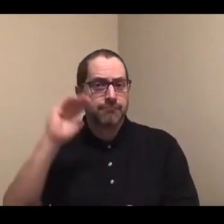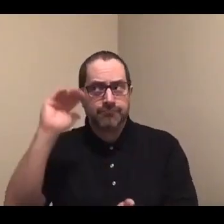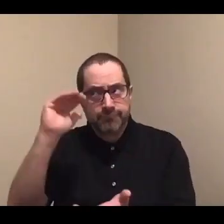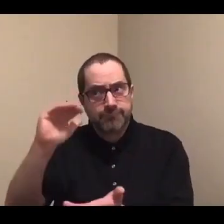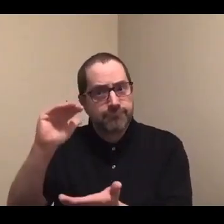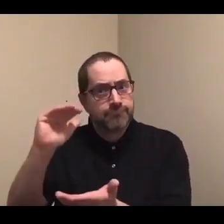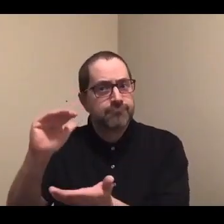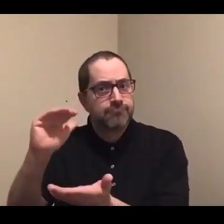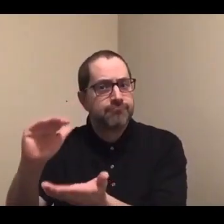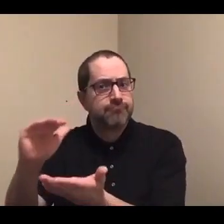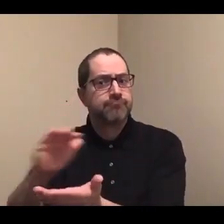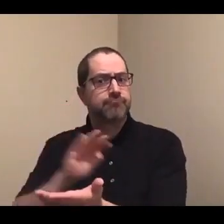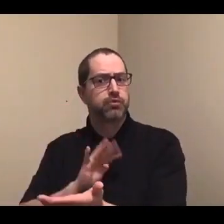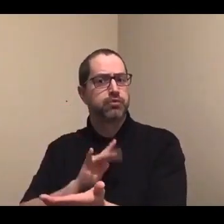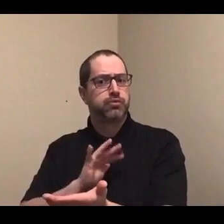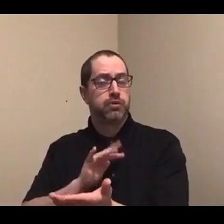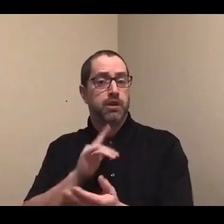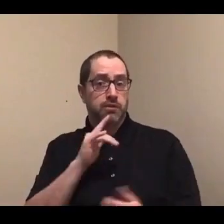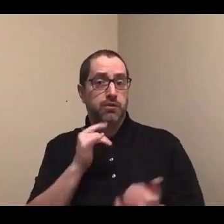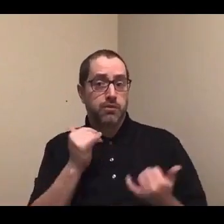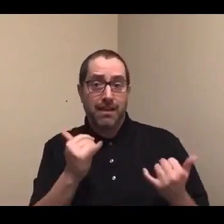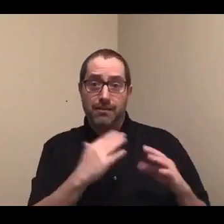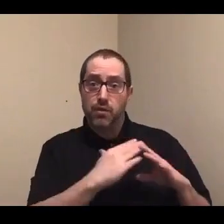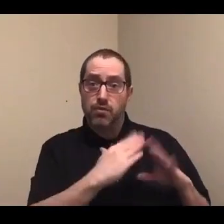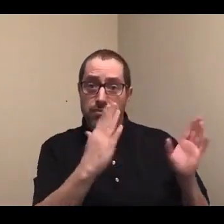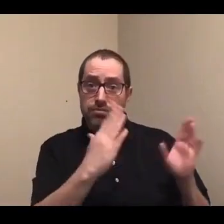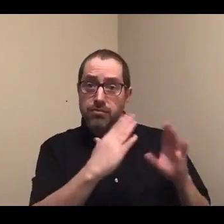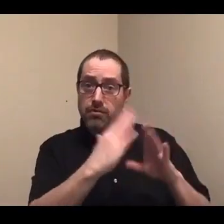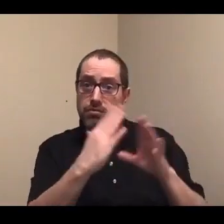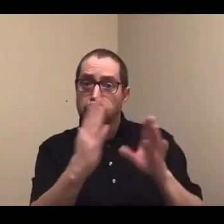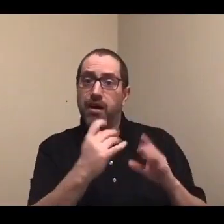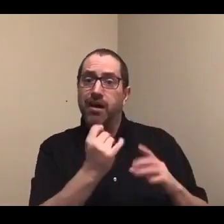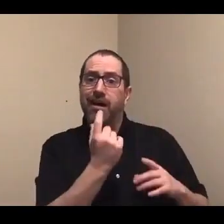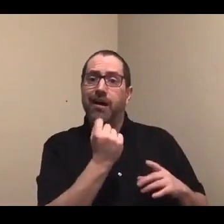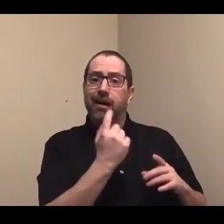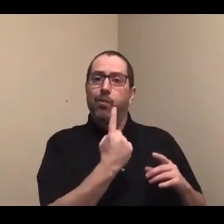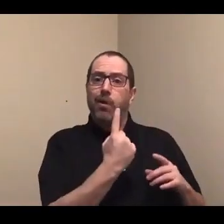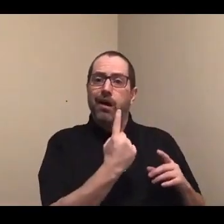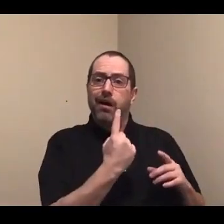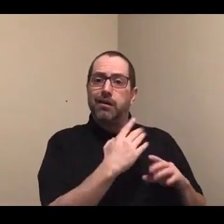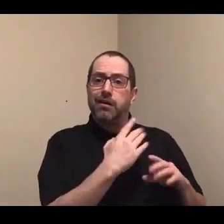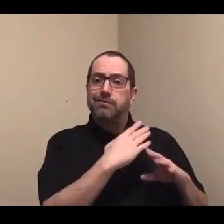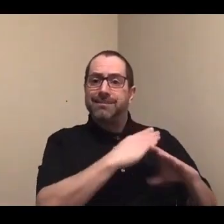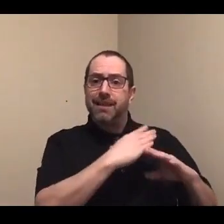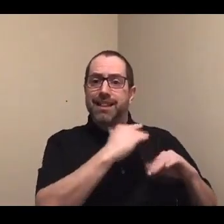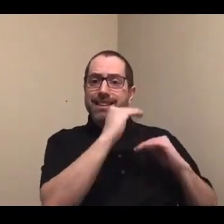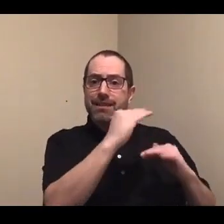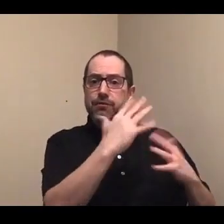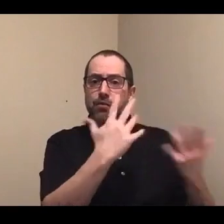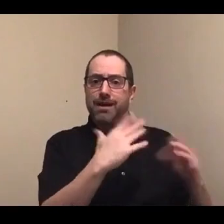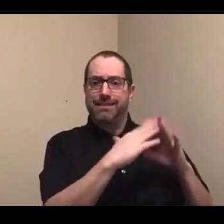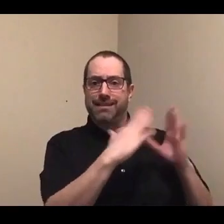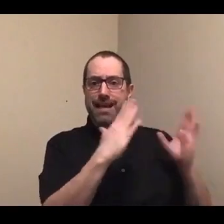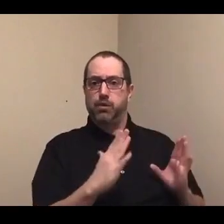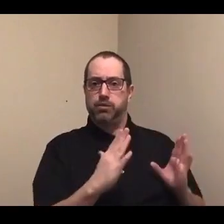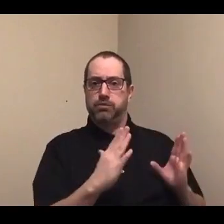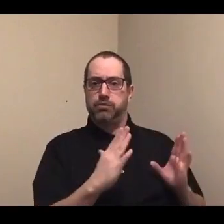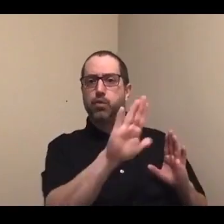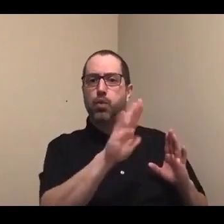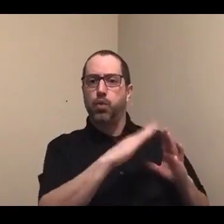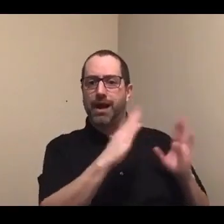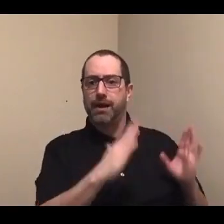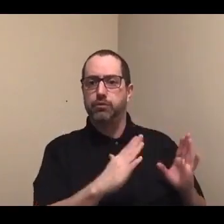one restriction that's been loosened up as of right now, and that's the personal household gatherings. And we're looking at